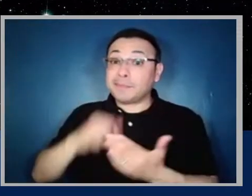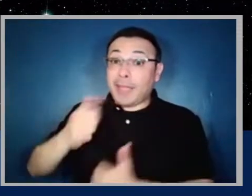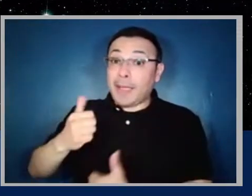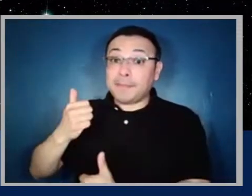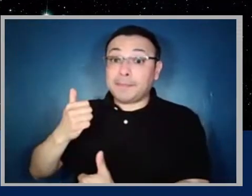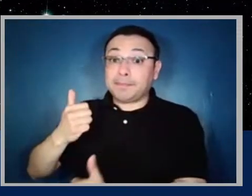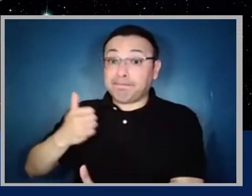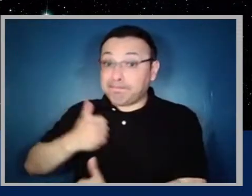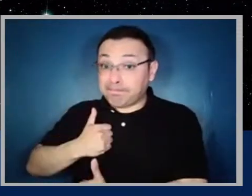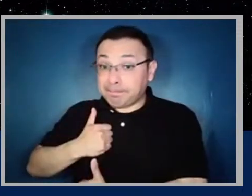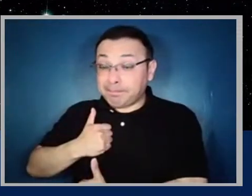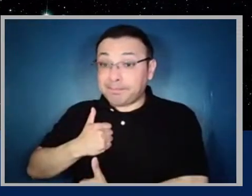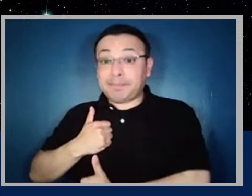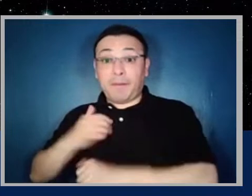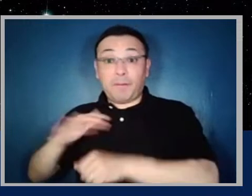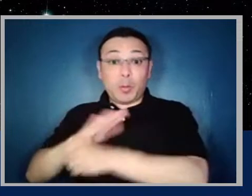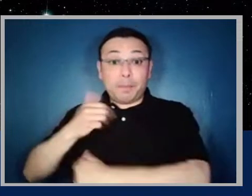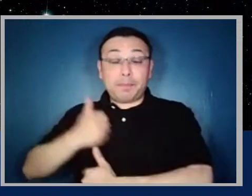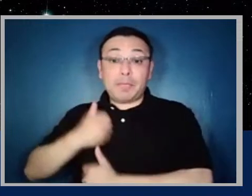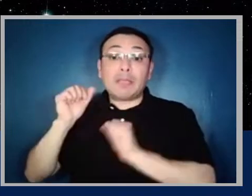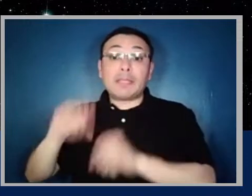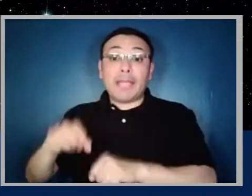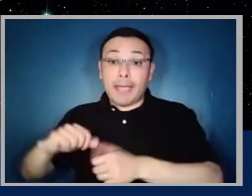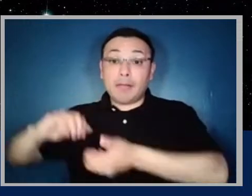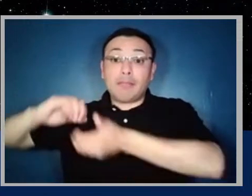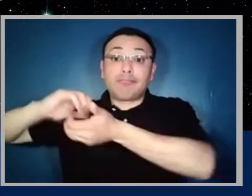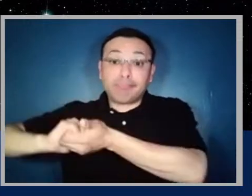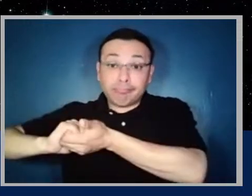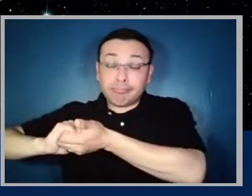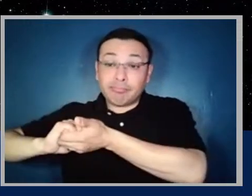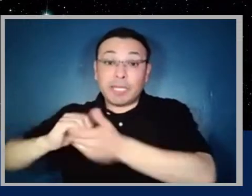in partnership with the network of